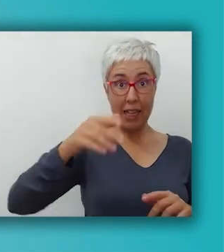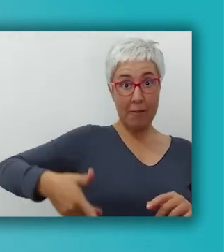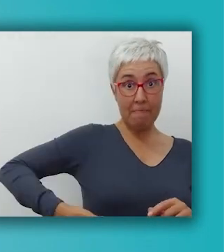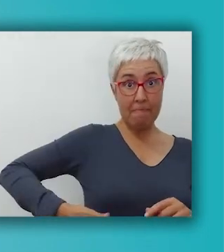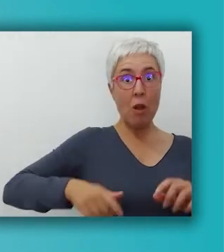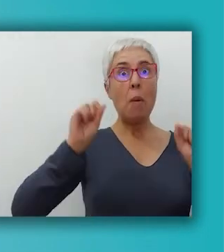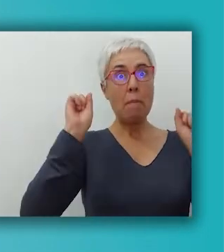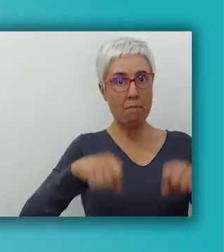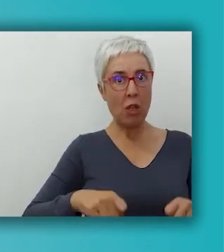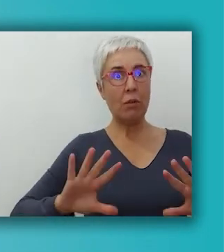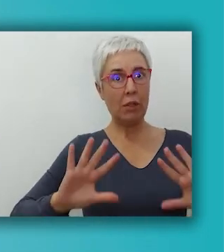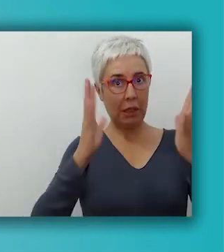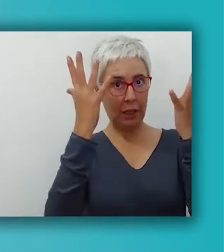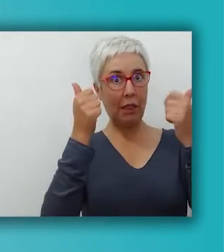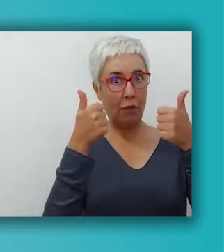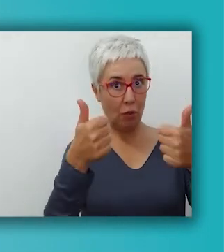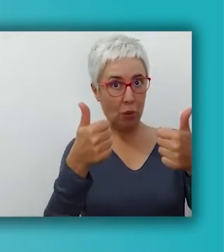y con una mortalidad más alta.